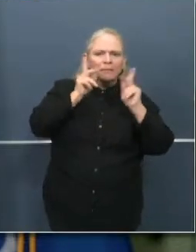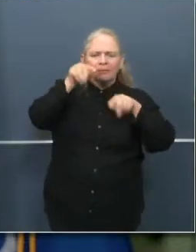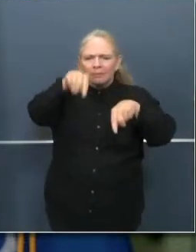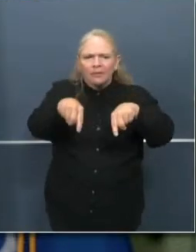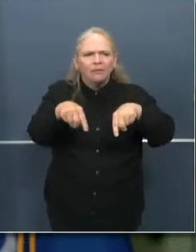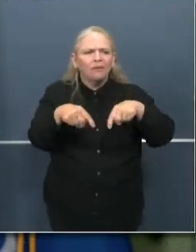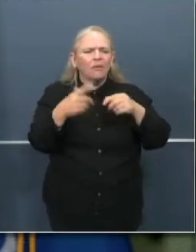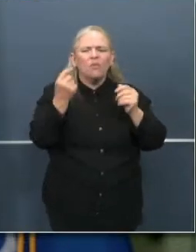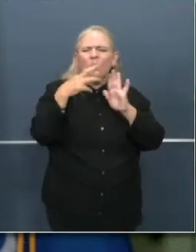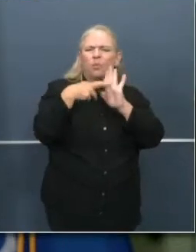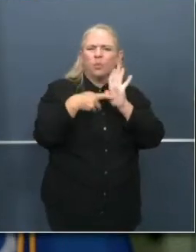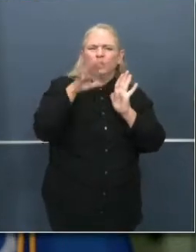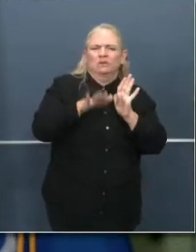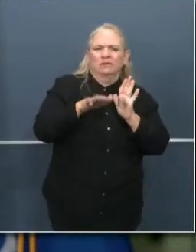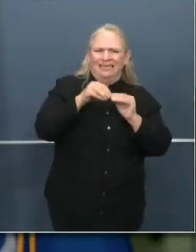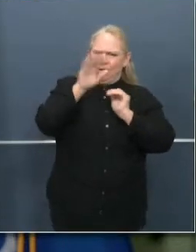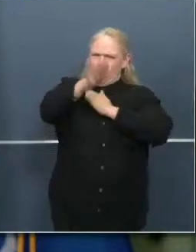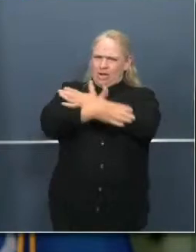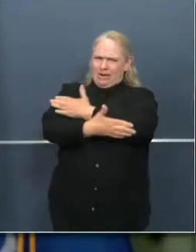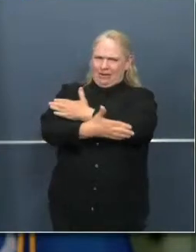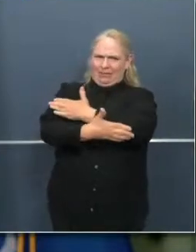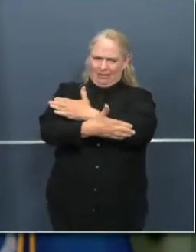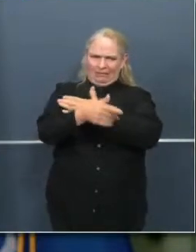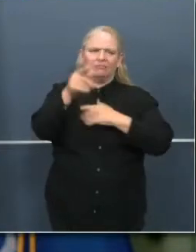covid19.ca.gov website. That, again, is